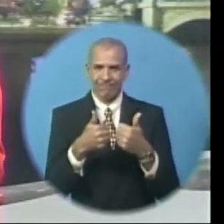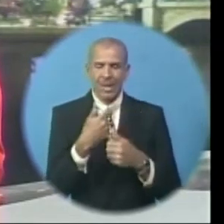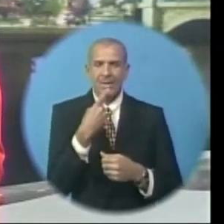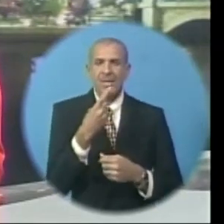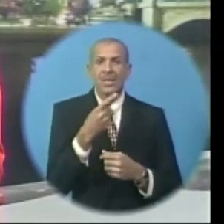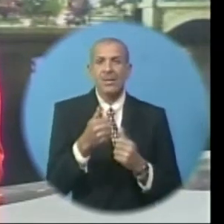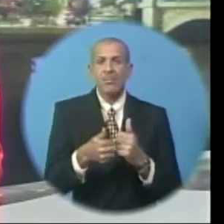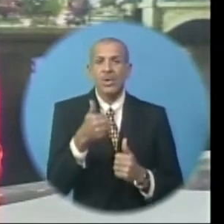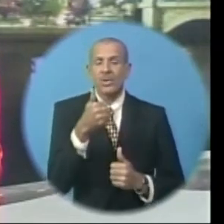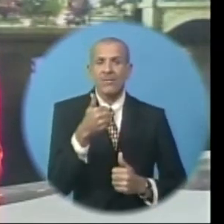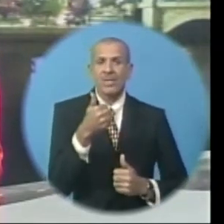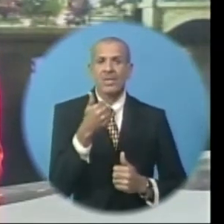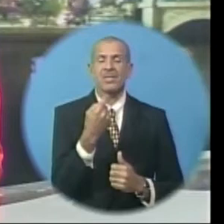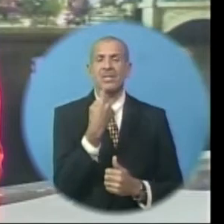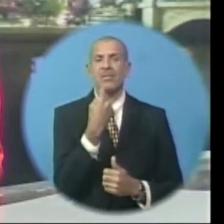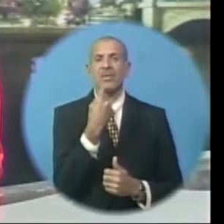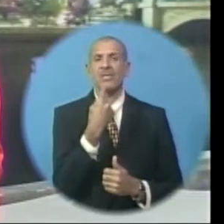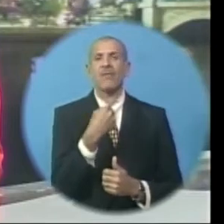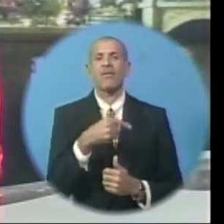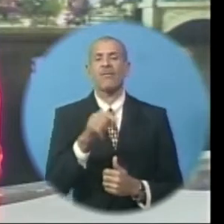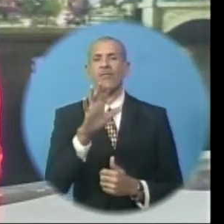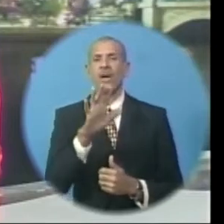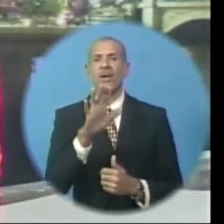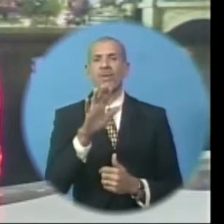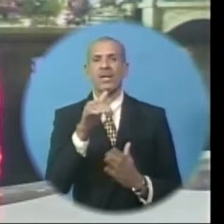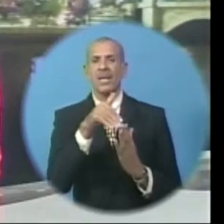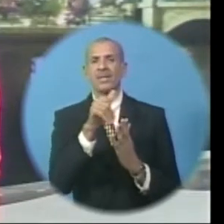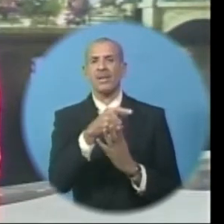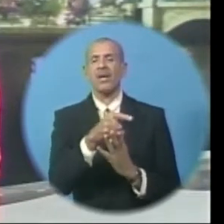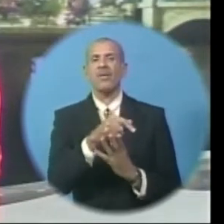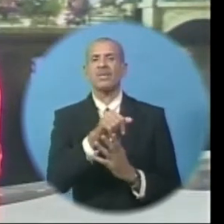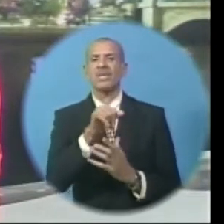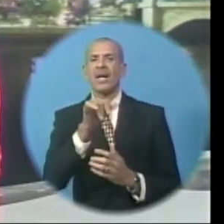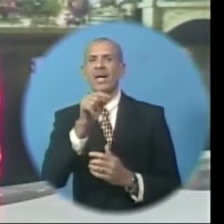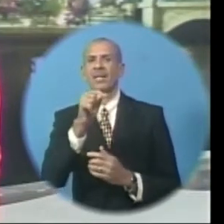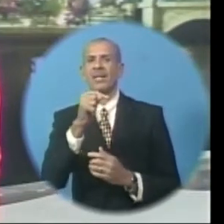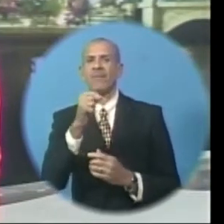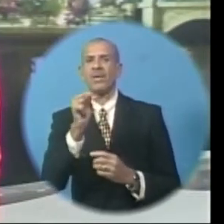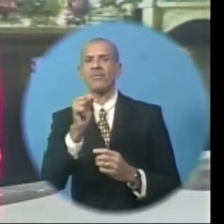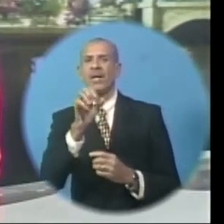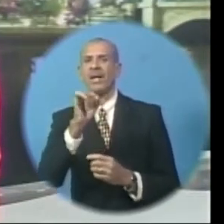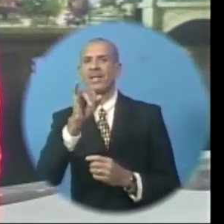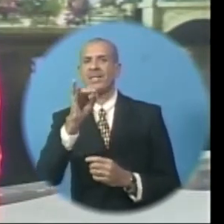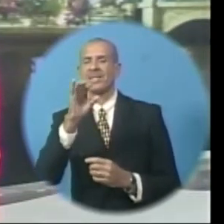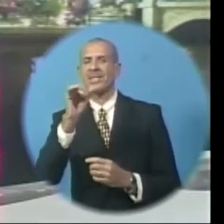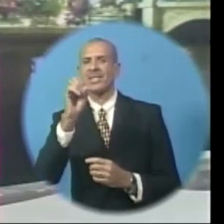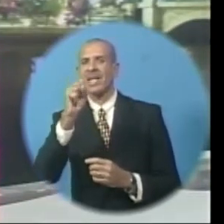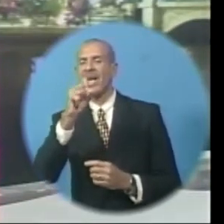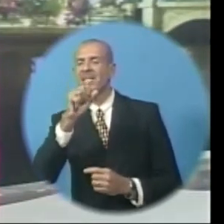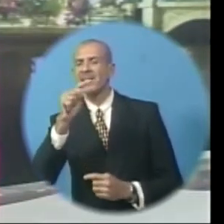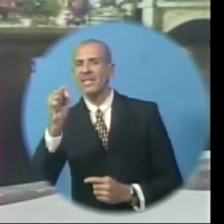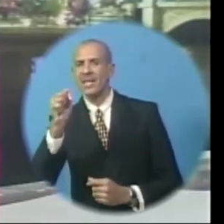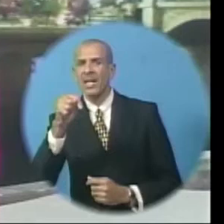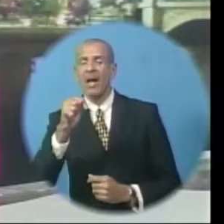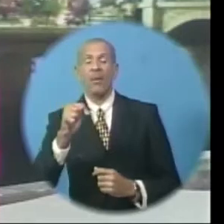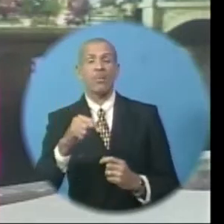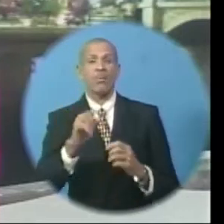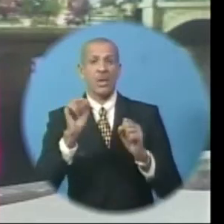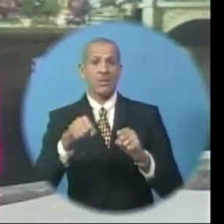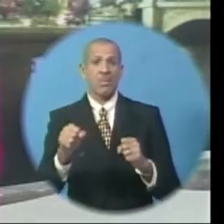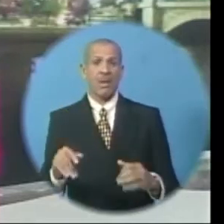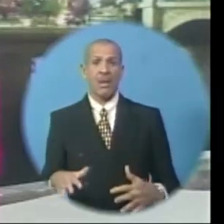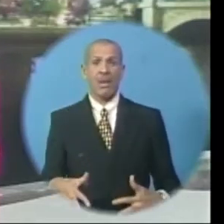most serious of the 5 offenses against the father was attempted incest, which carries a maximum penalty of life